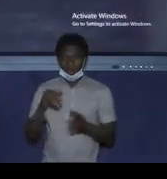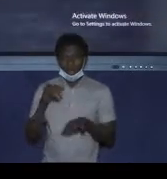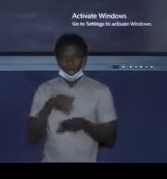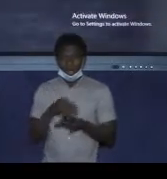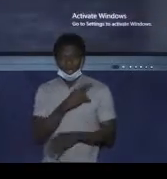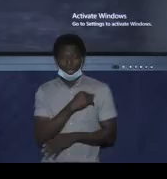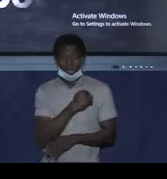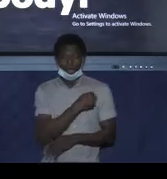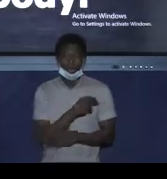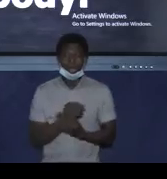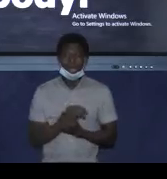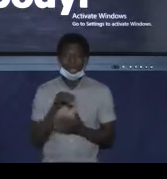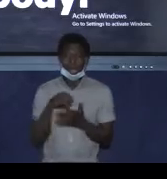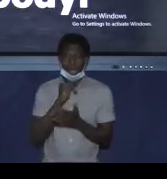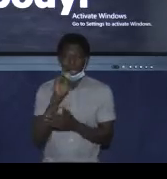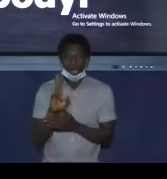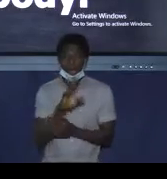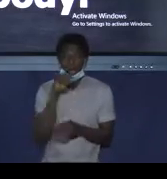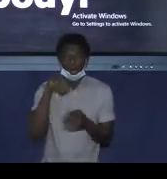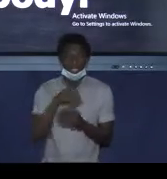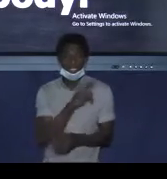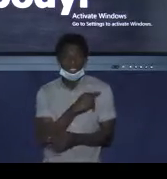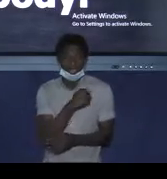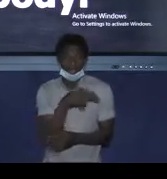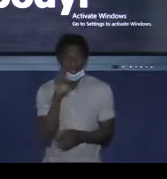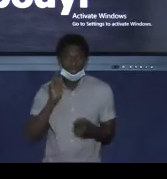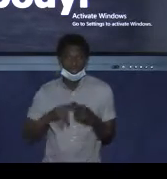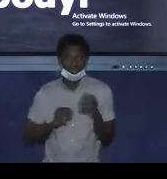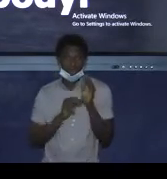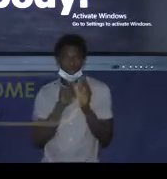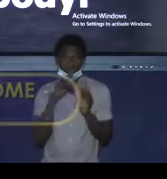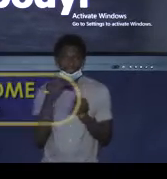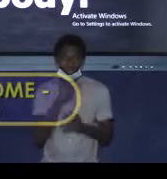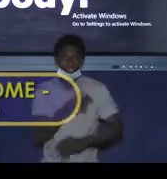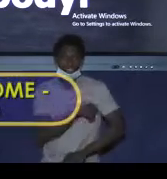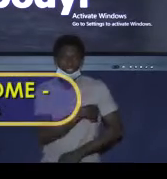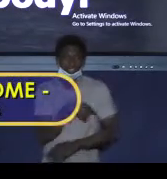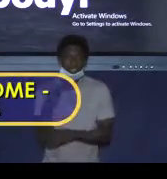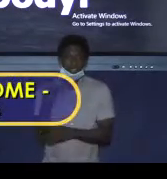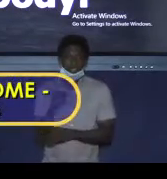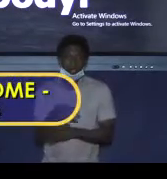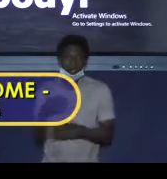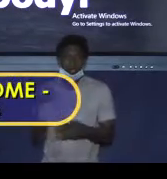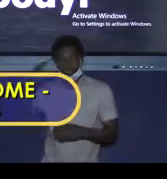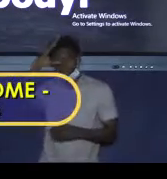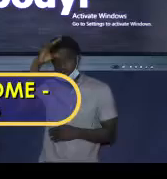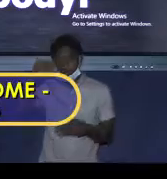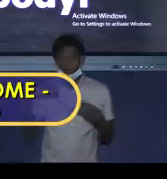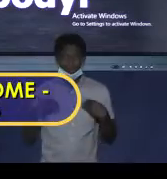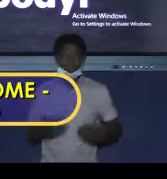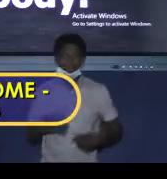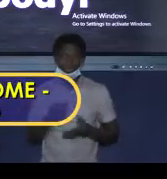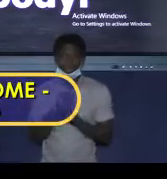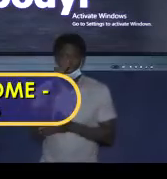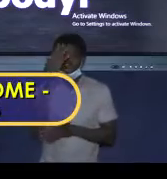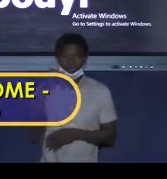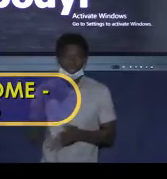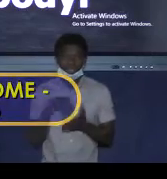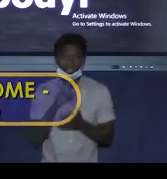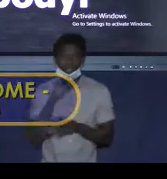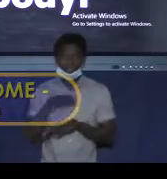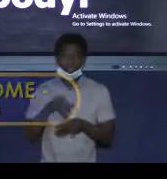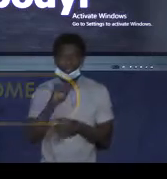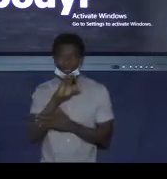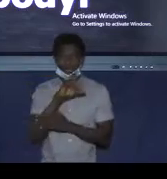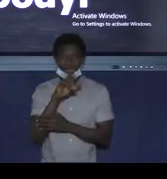at hospitals. It is used in hospitals to measure the temperature of human body. That's why it's